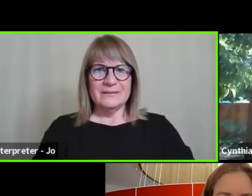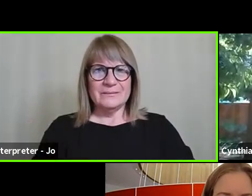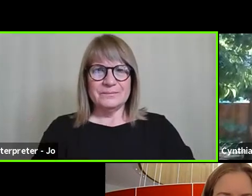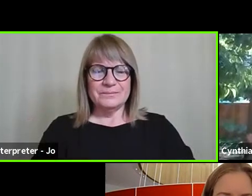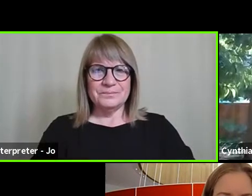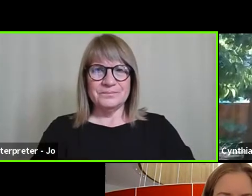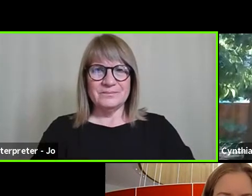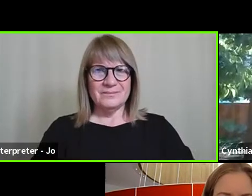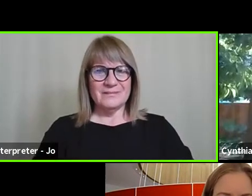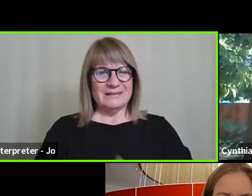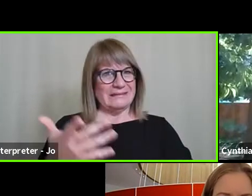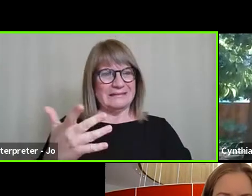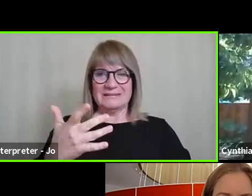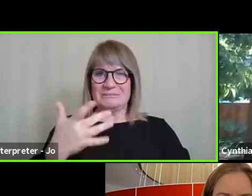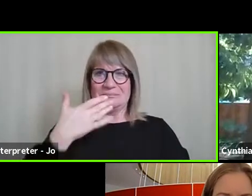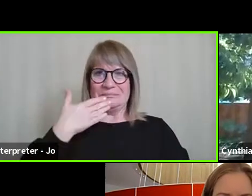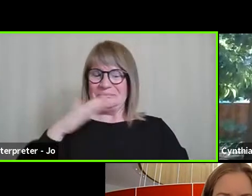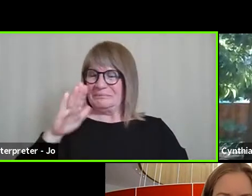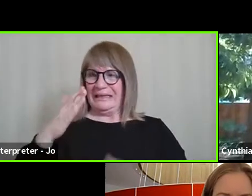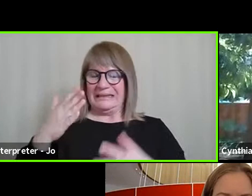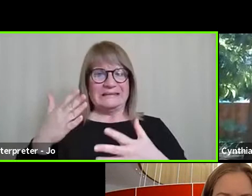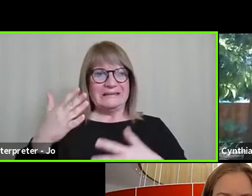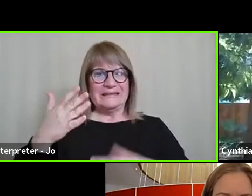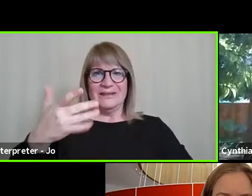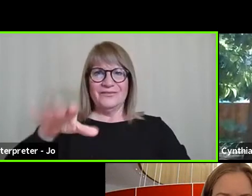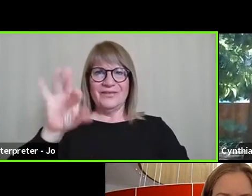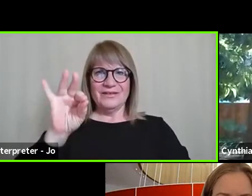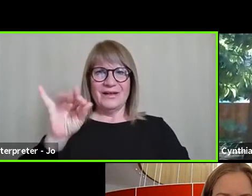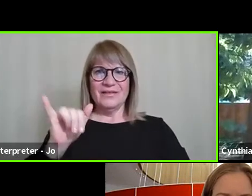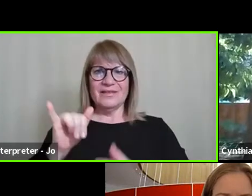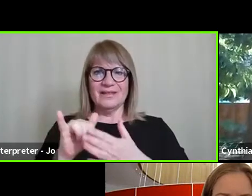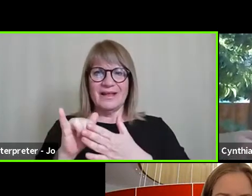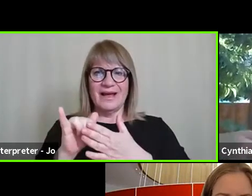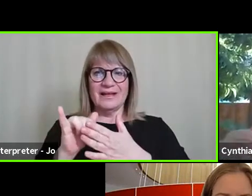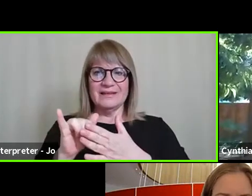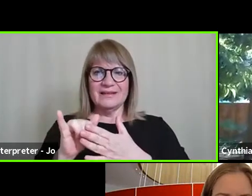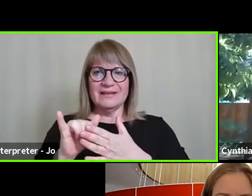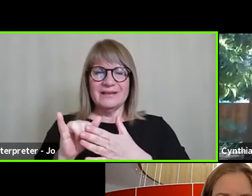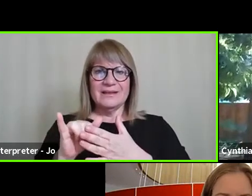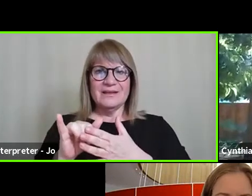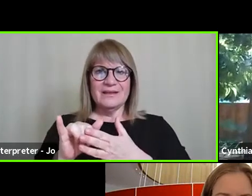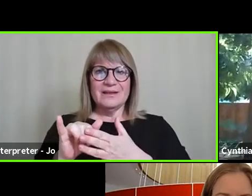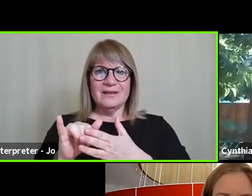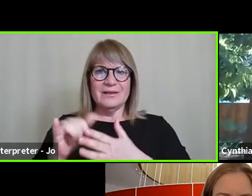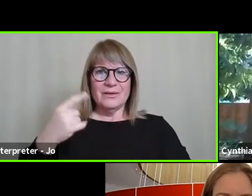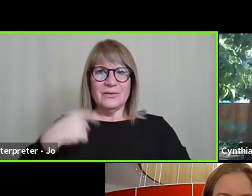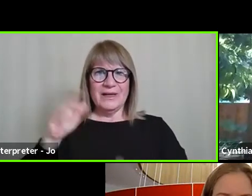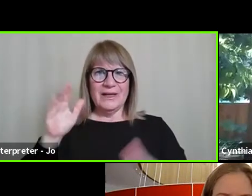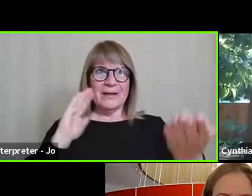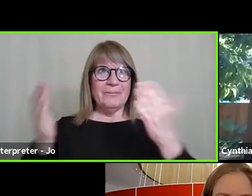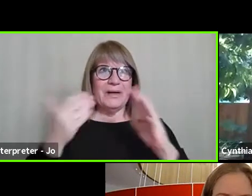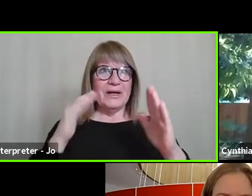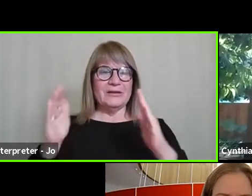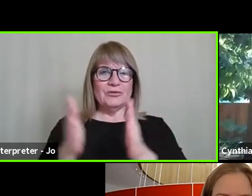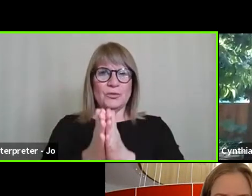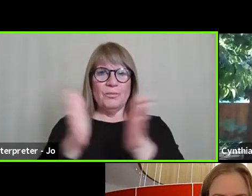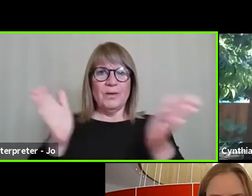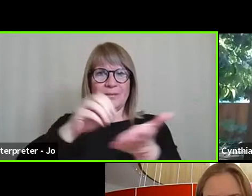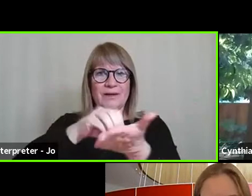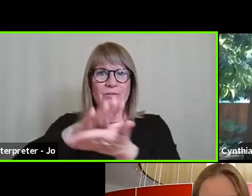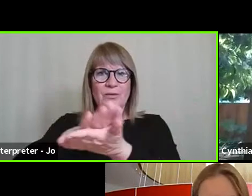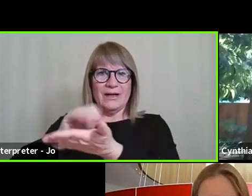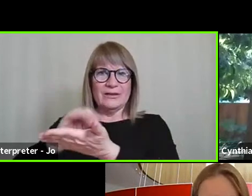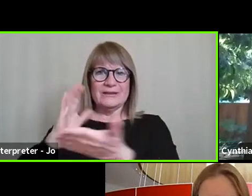good the interesting horrific is we were then able to do public record act requests and see the rates of tubal ligation during labor and